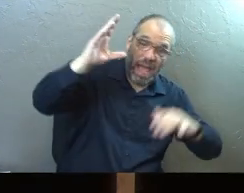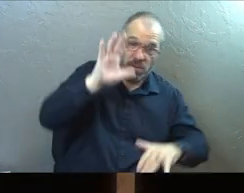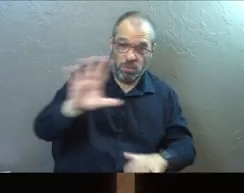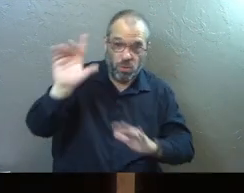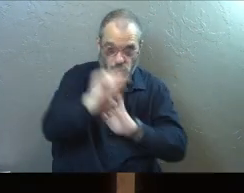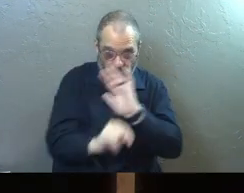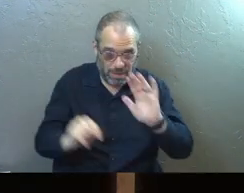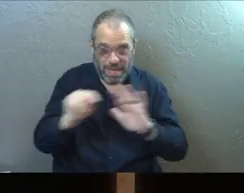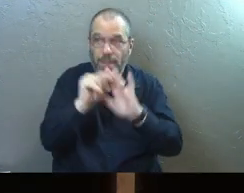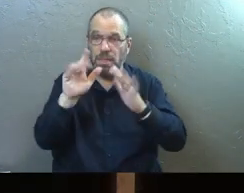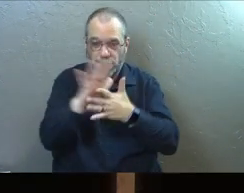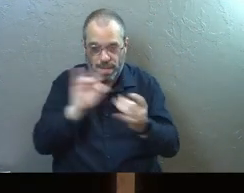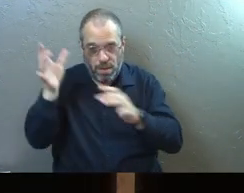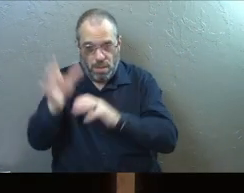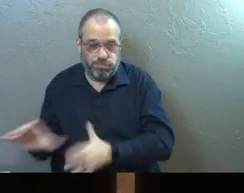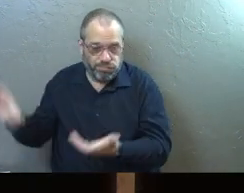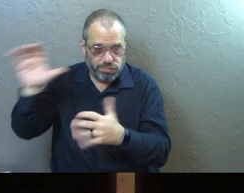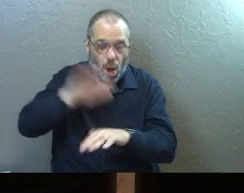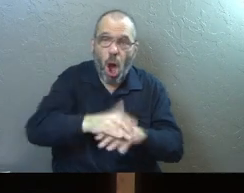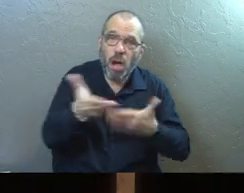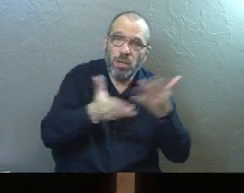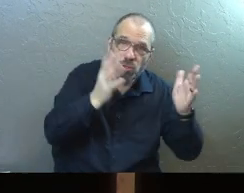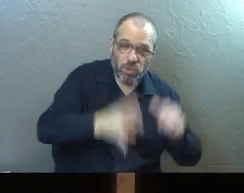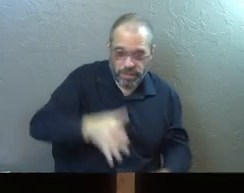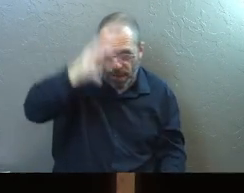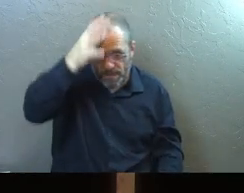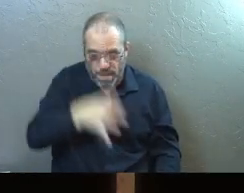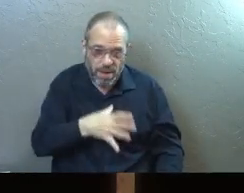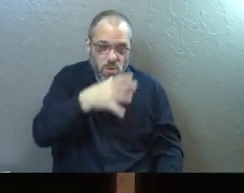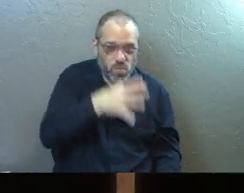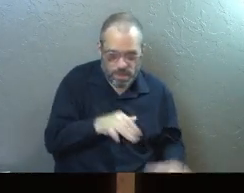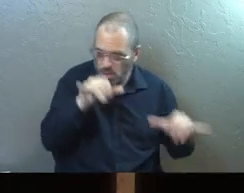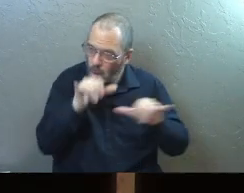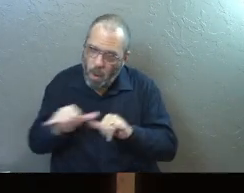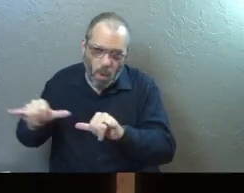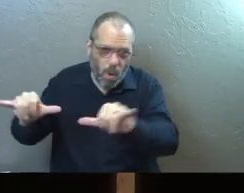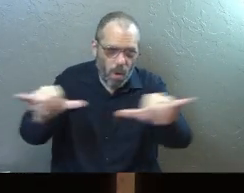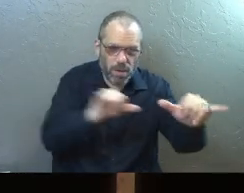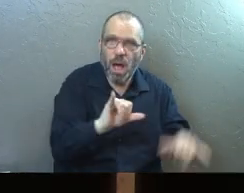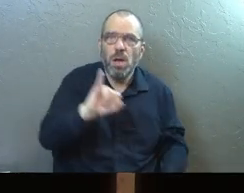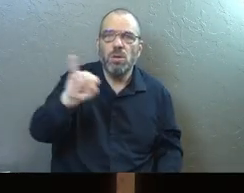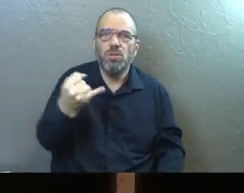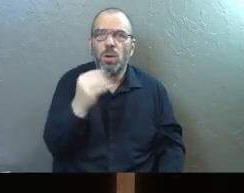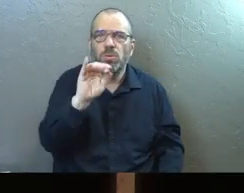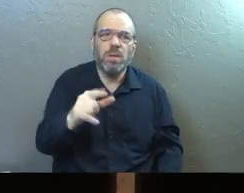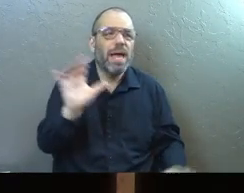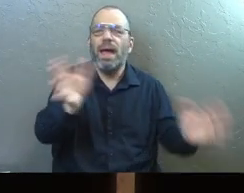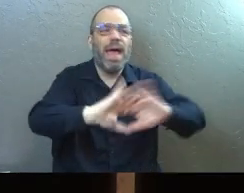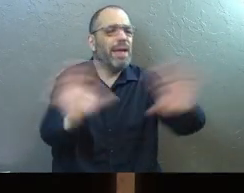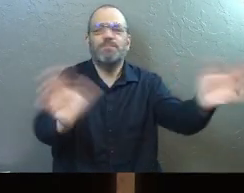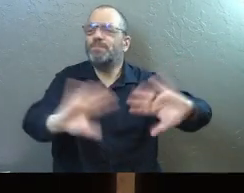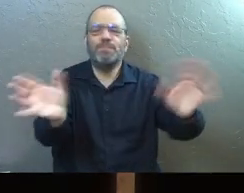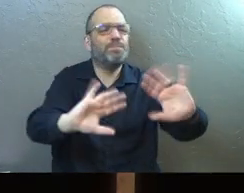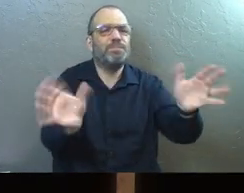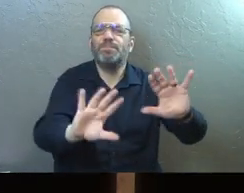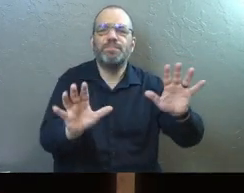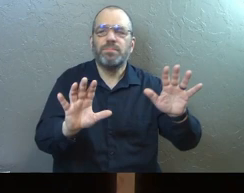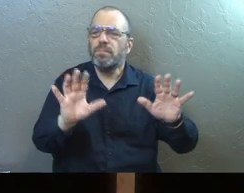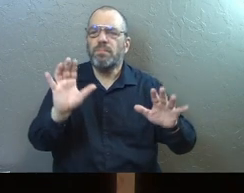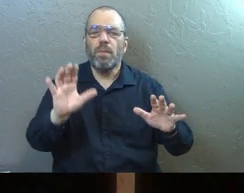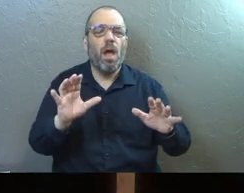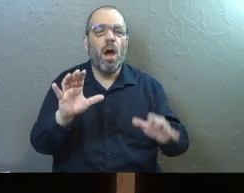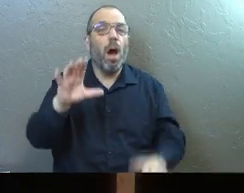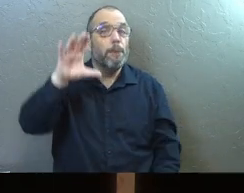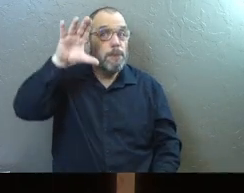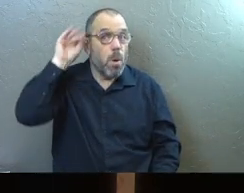those days, I will pour out my spirit even on servants, men and women alike." So Joel comes in and says, hey, all this stuff where like